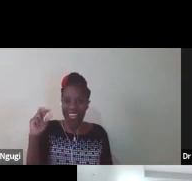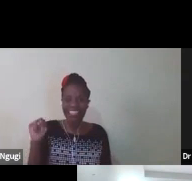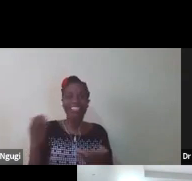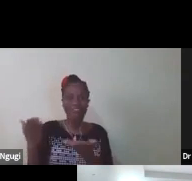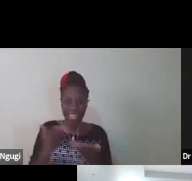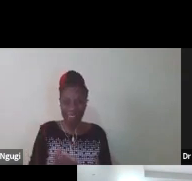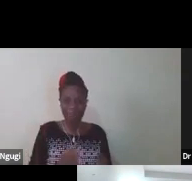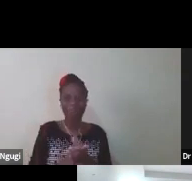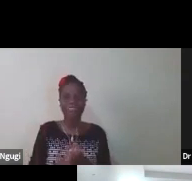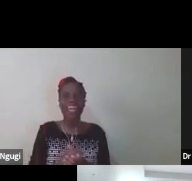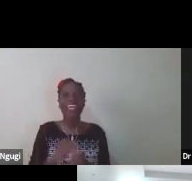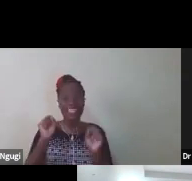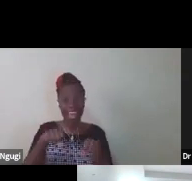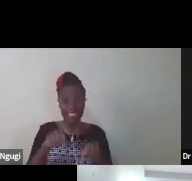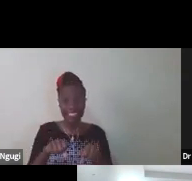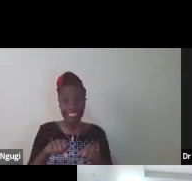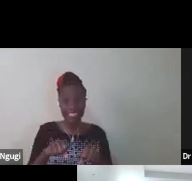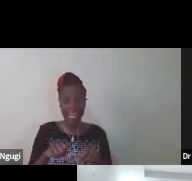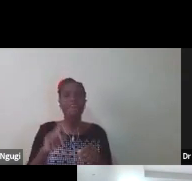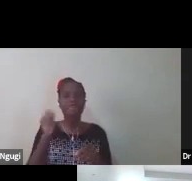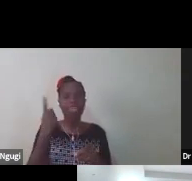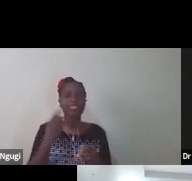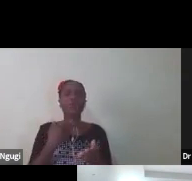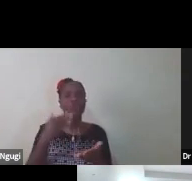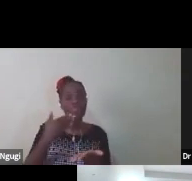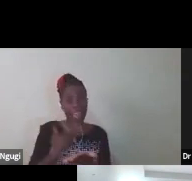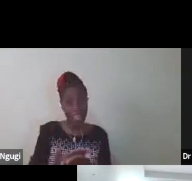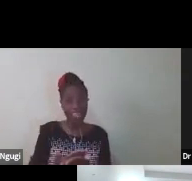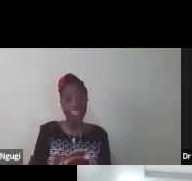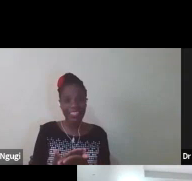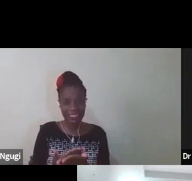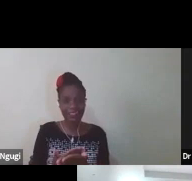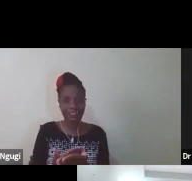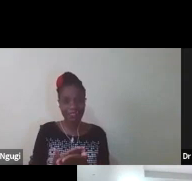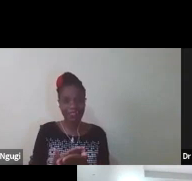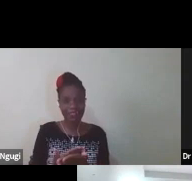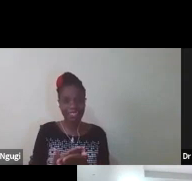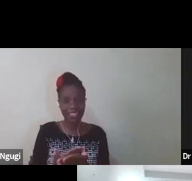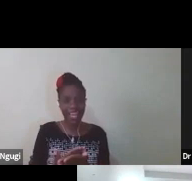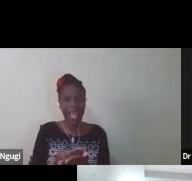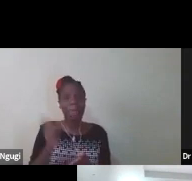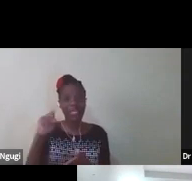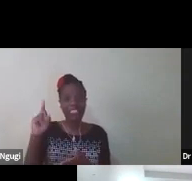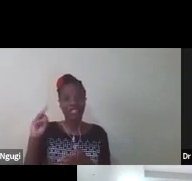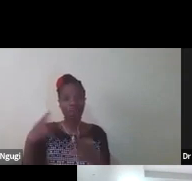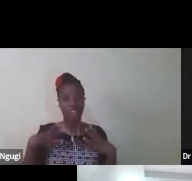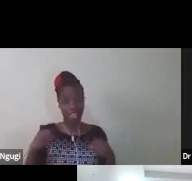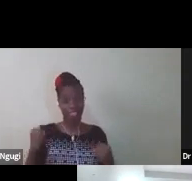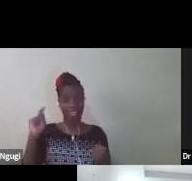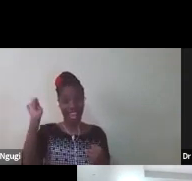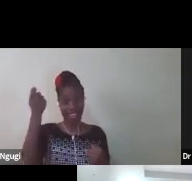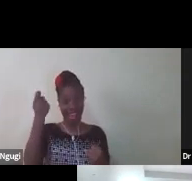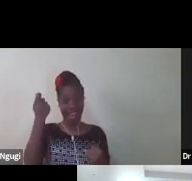close. Yes, First of all, I want to thank the Ministry of Health of Kenya,